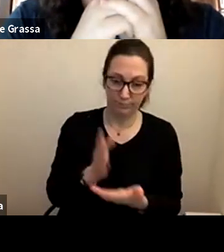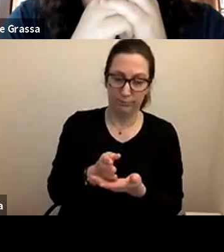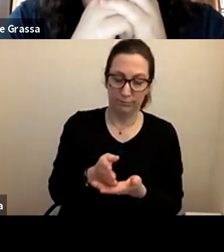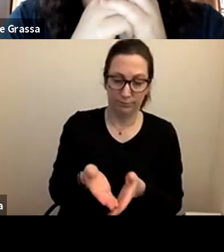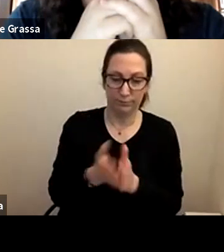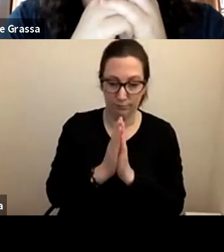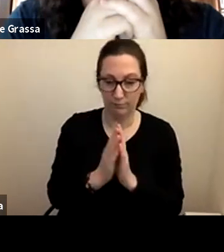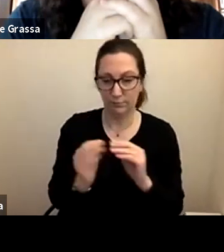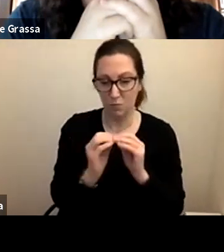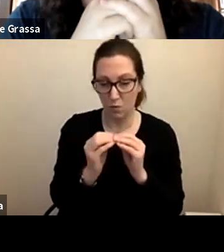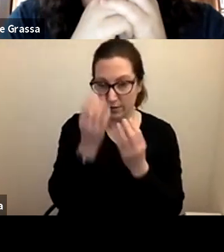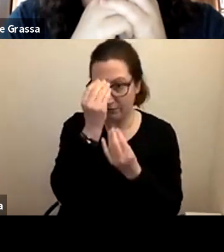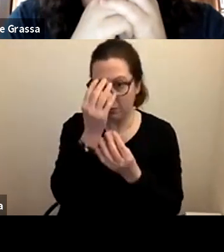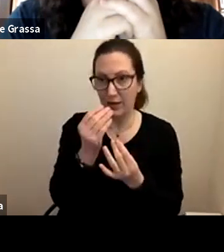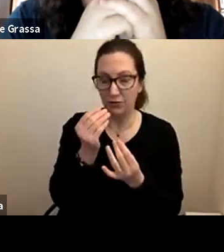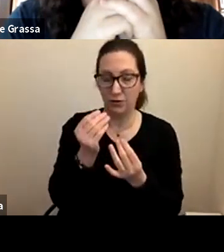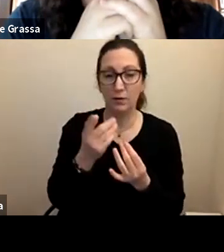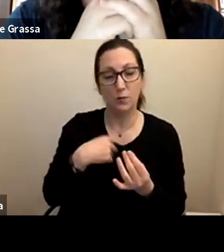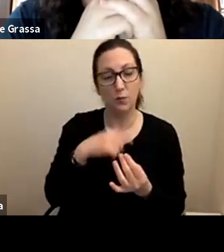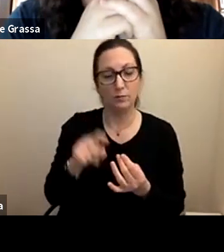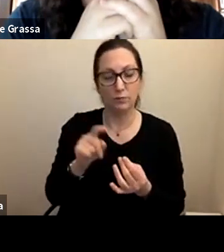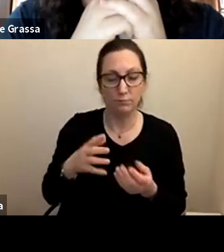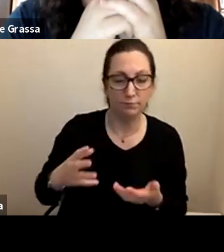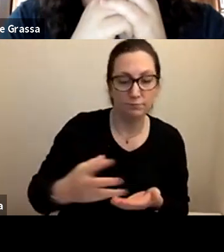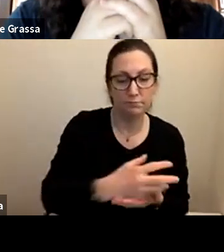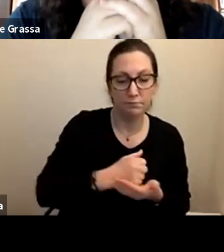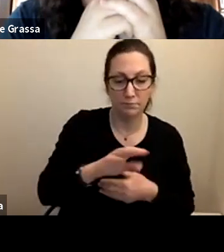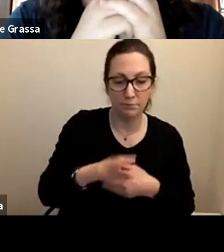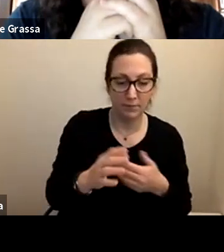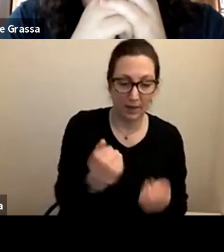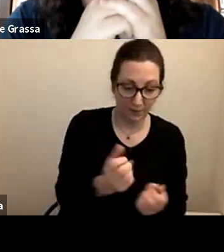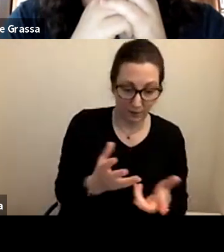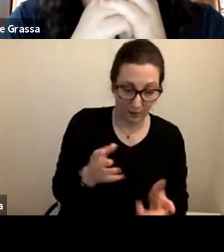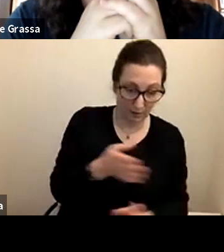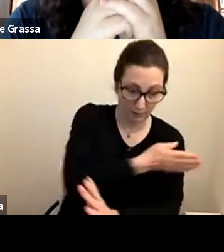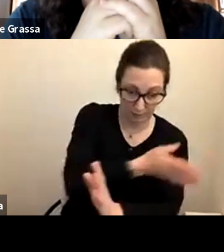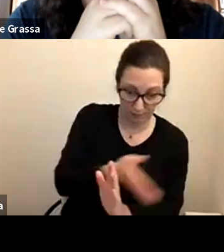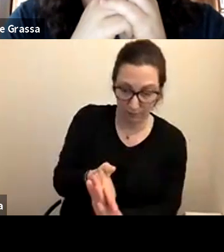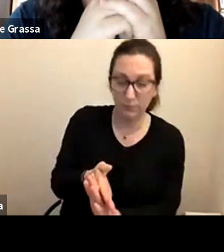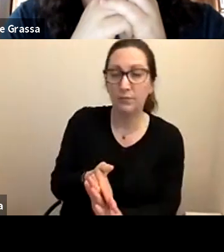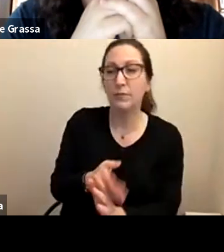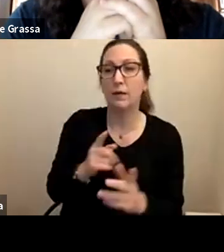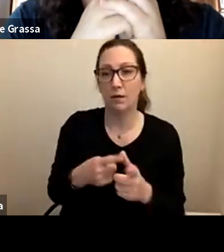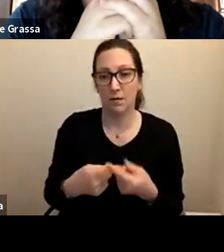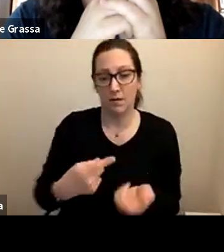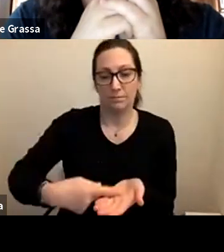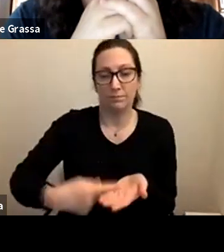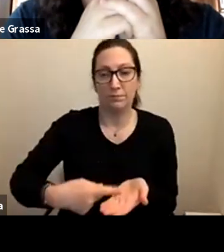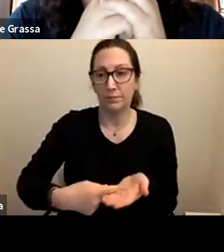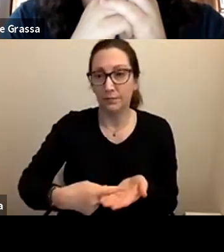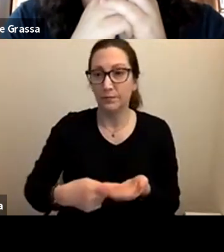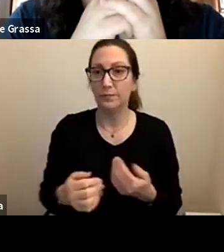about how we offer what may well be, if